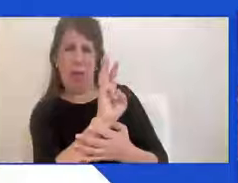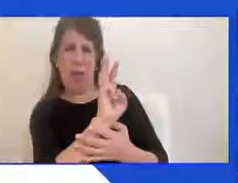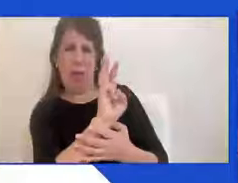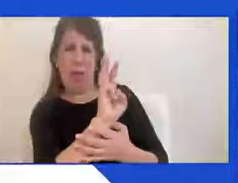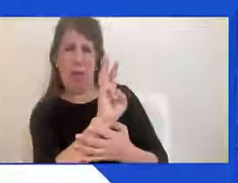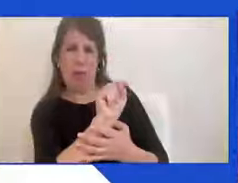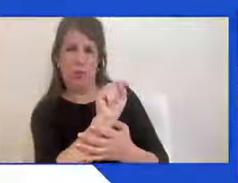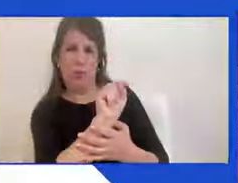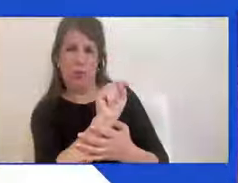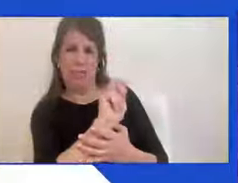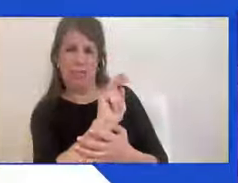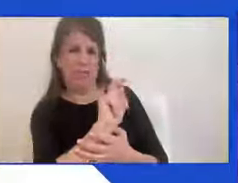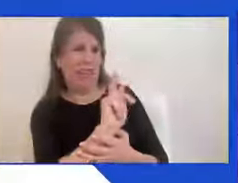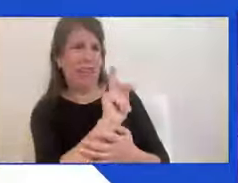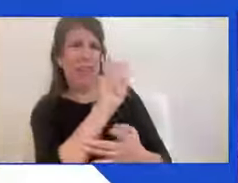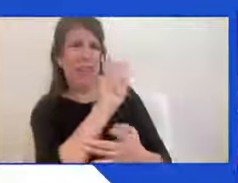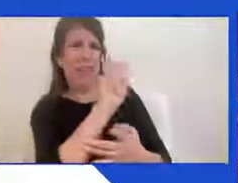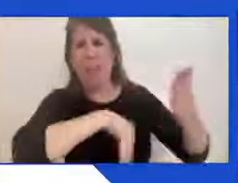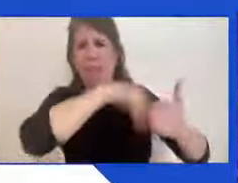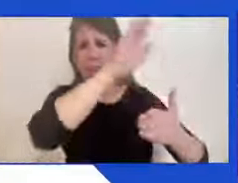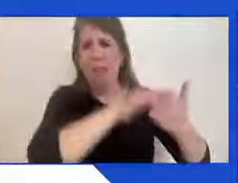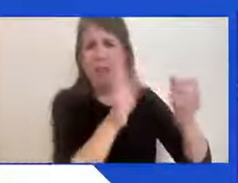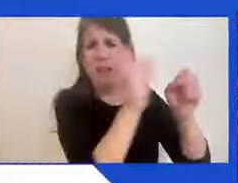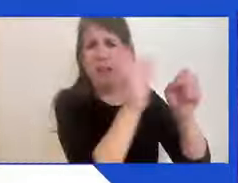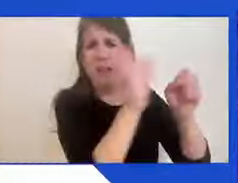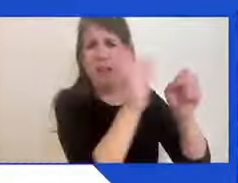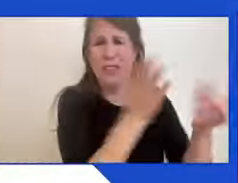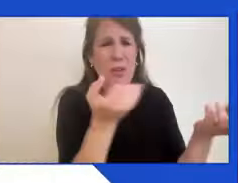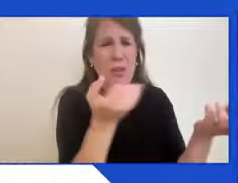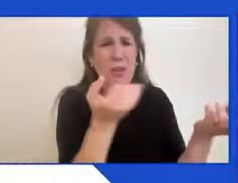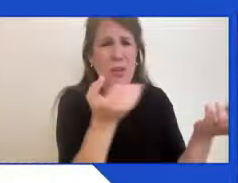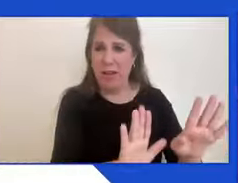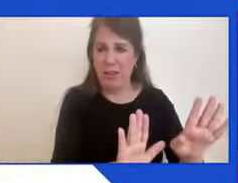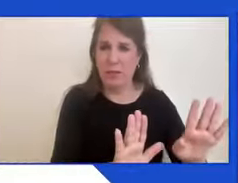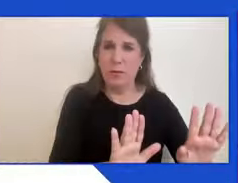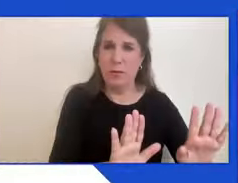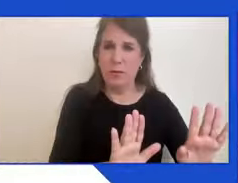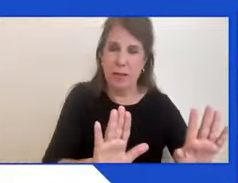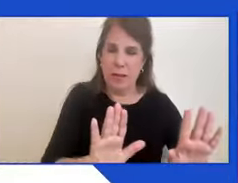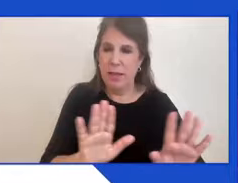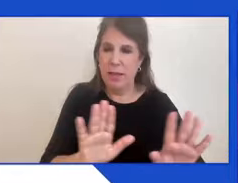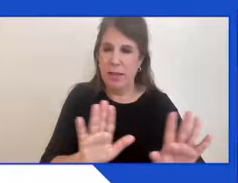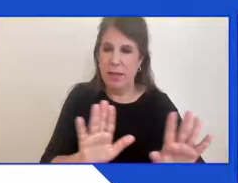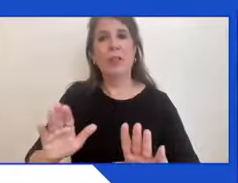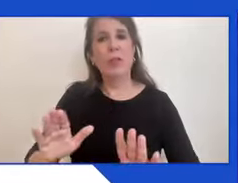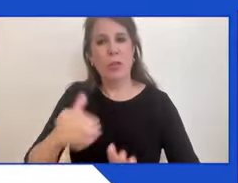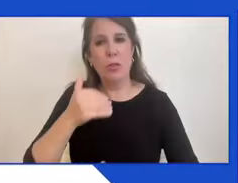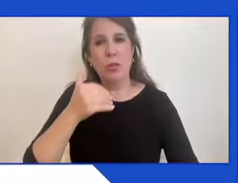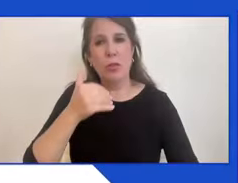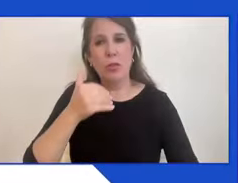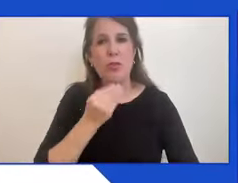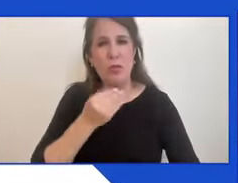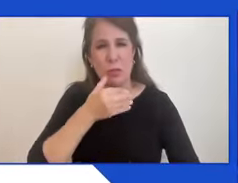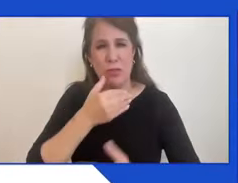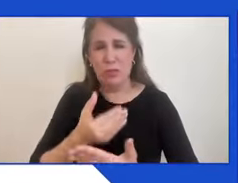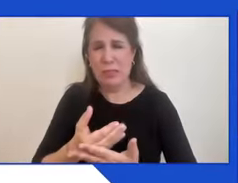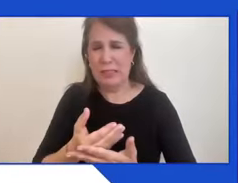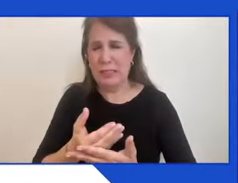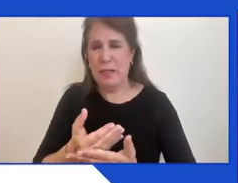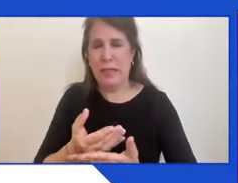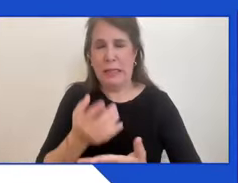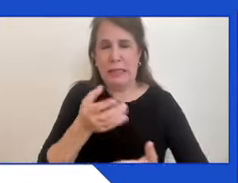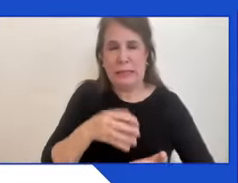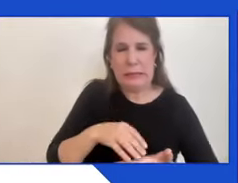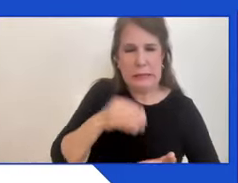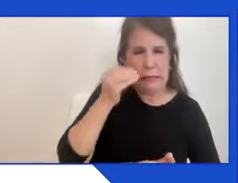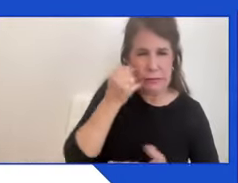I don't want that. And I definitely don't want any Jewish daughter, which I just learned, to change her